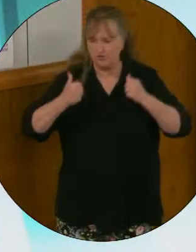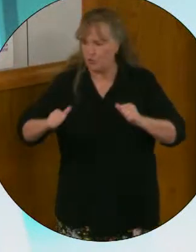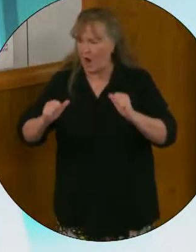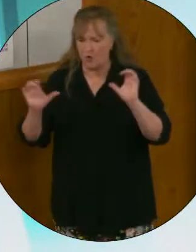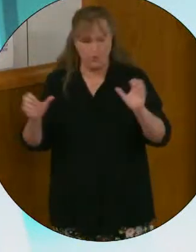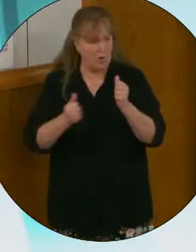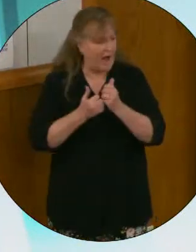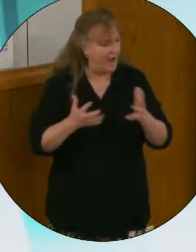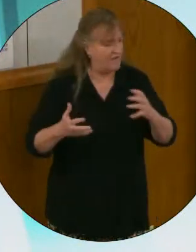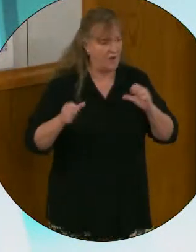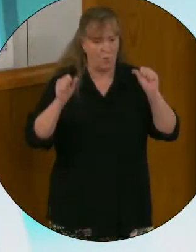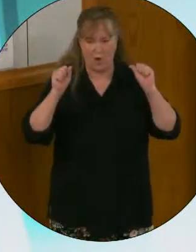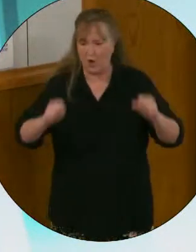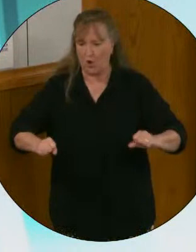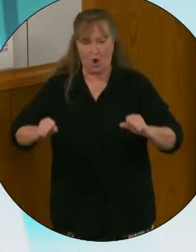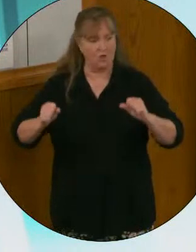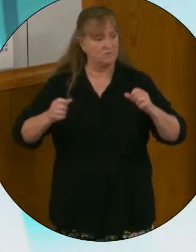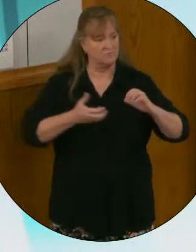everything we could.